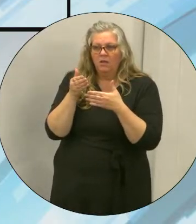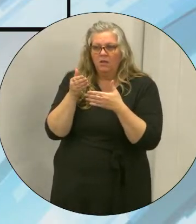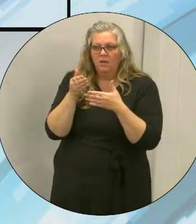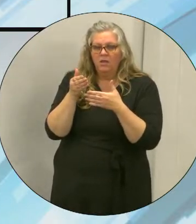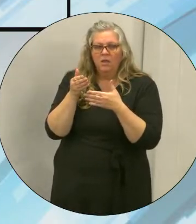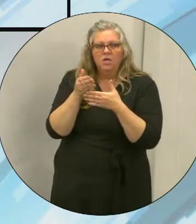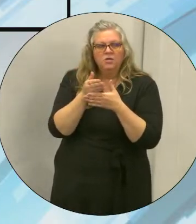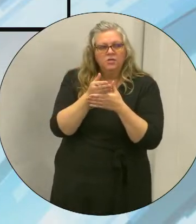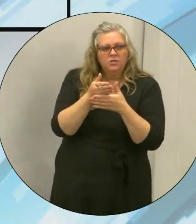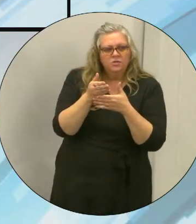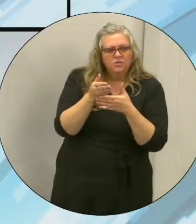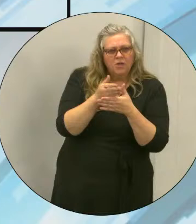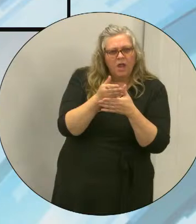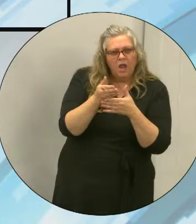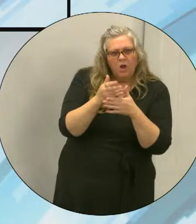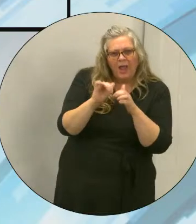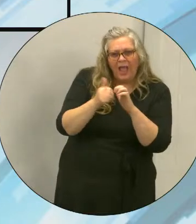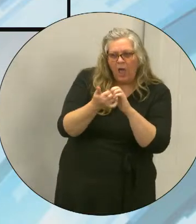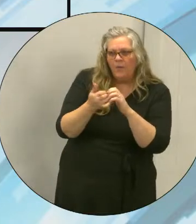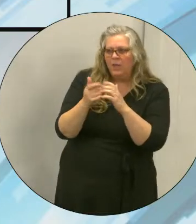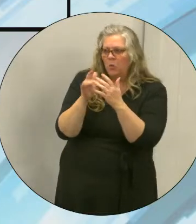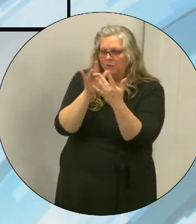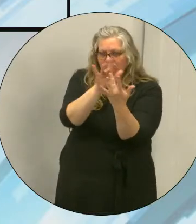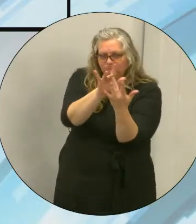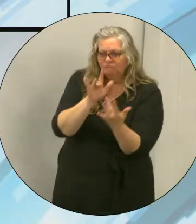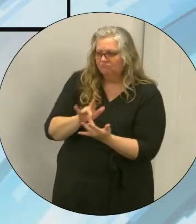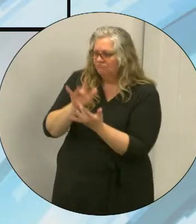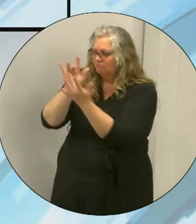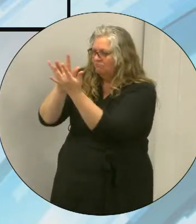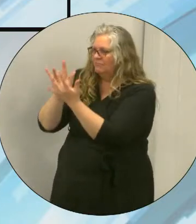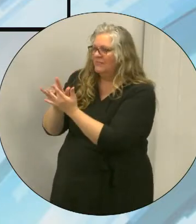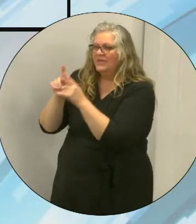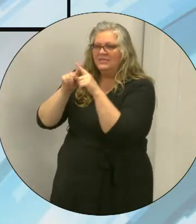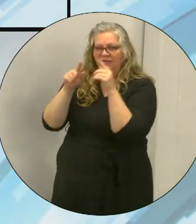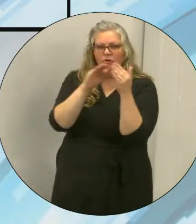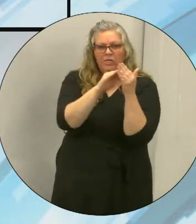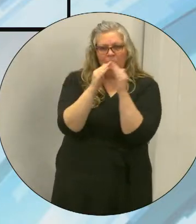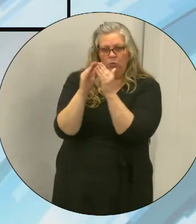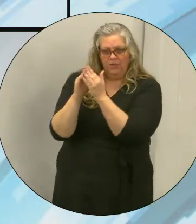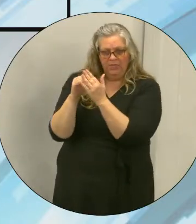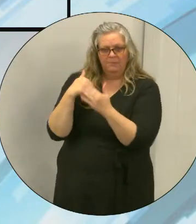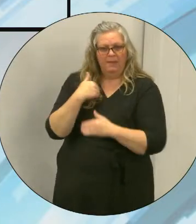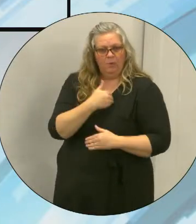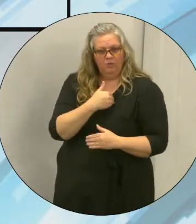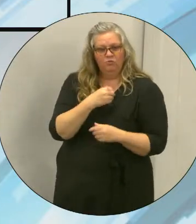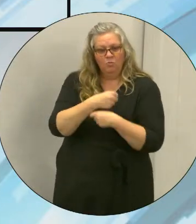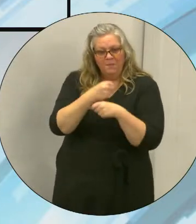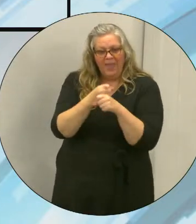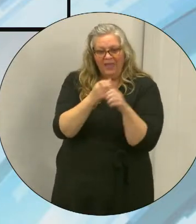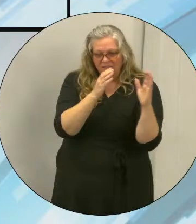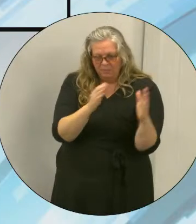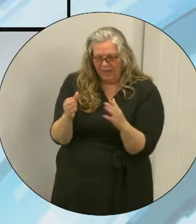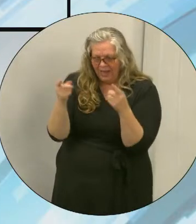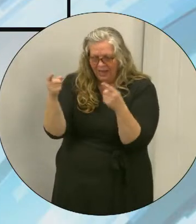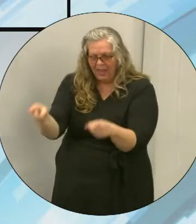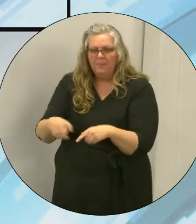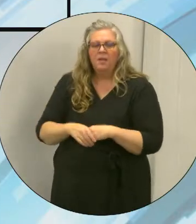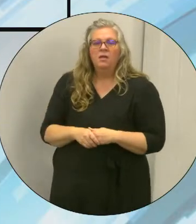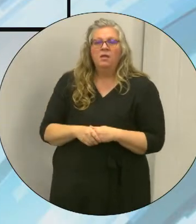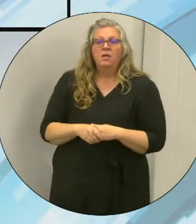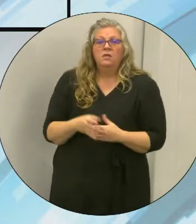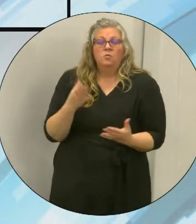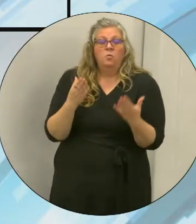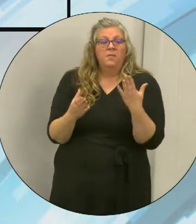how he would leverage different members of the community in order to bring that plan to fruition. And so, maybe it's because I have an analytical mind as